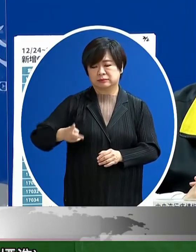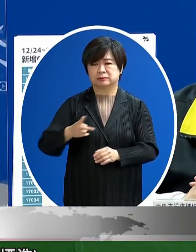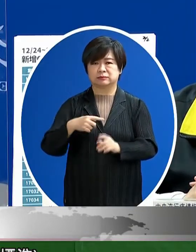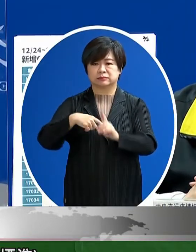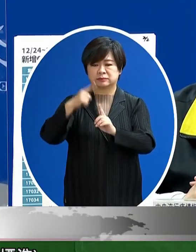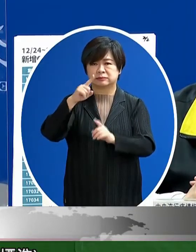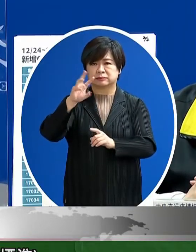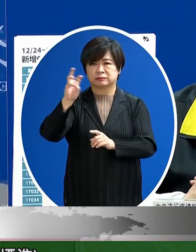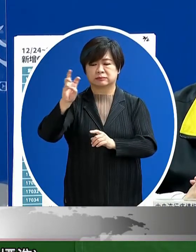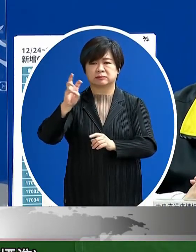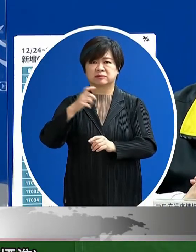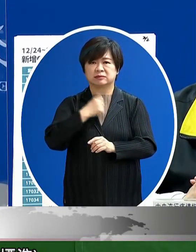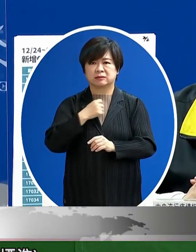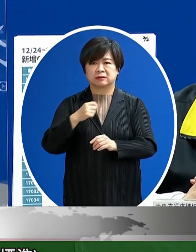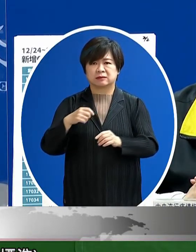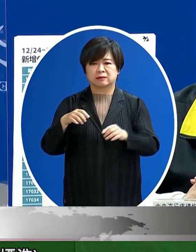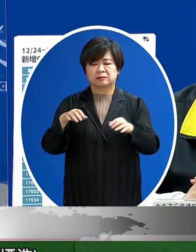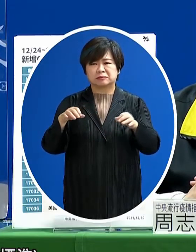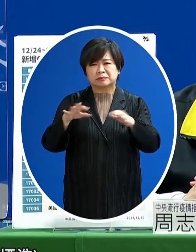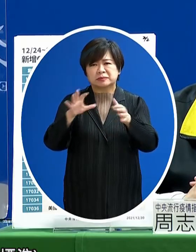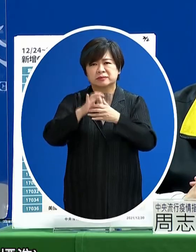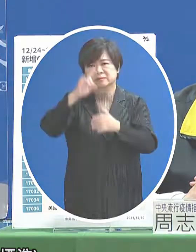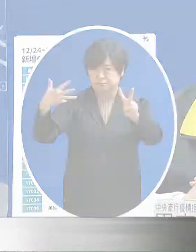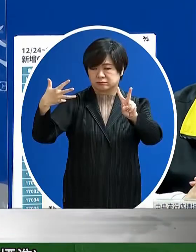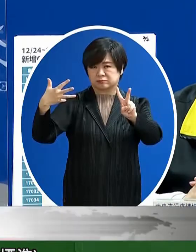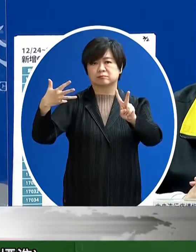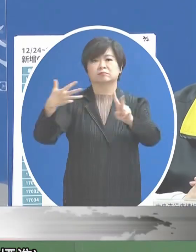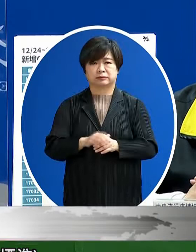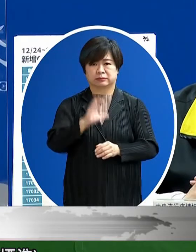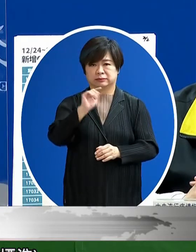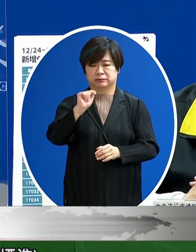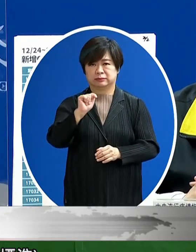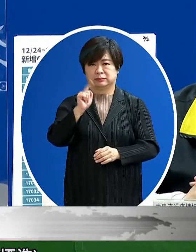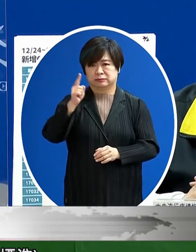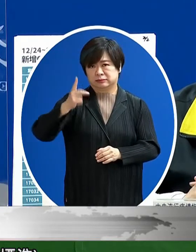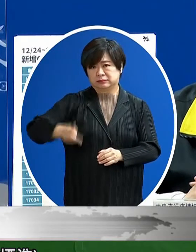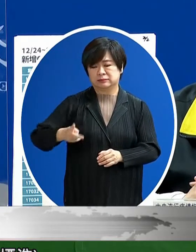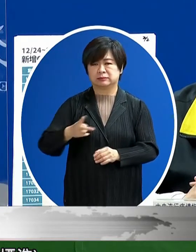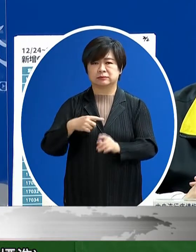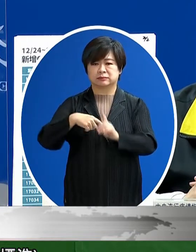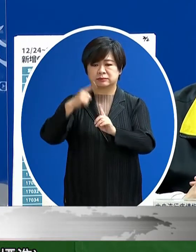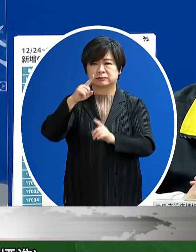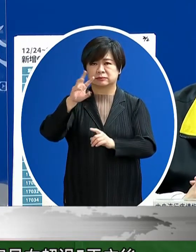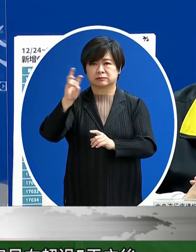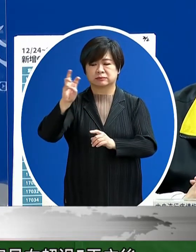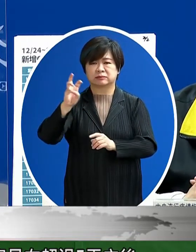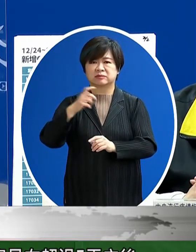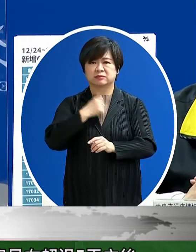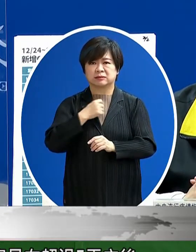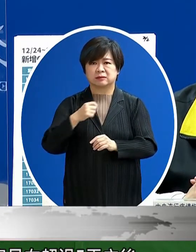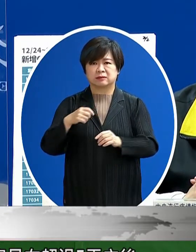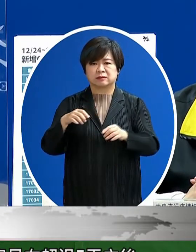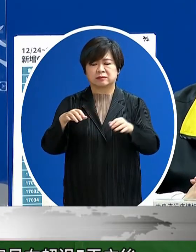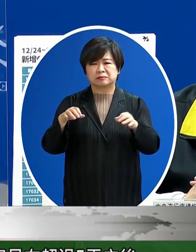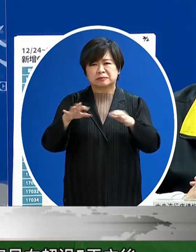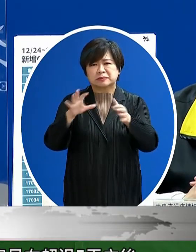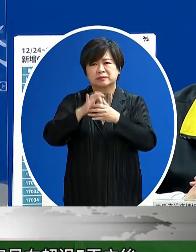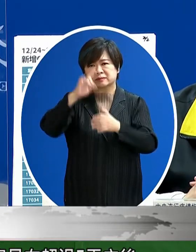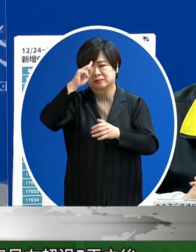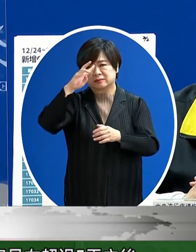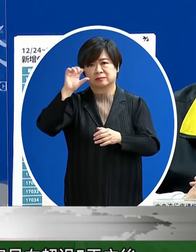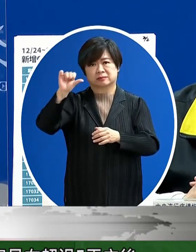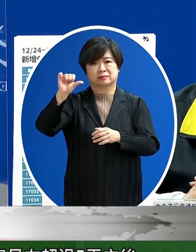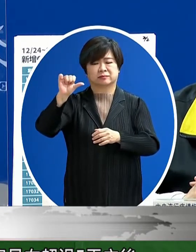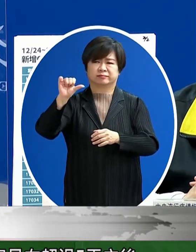they developed symptoms or tested positive, it's taking them between 8 and 12 days to meet the threshold for release. In reality, if we reduce